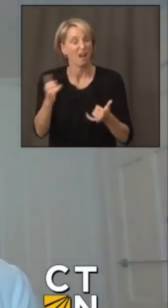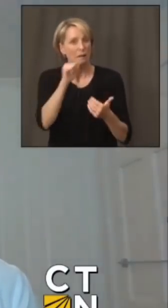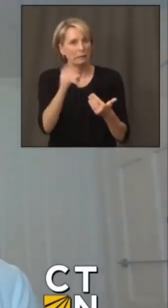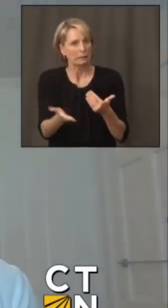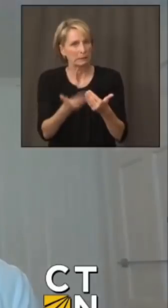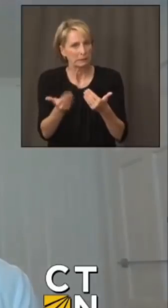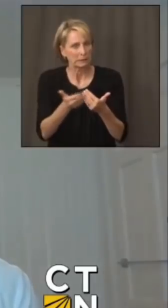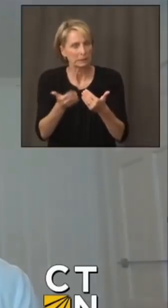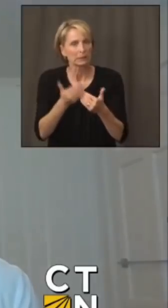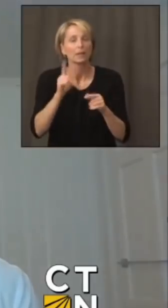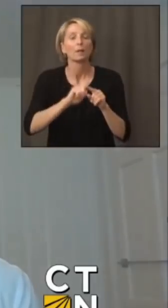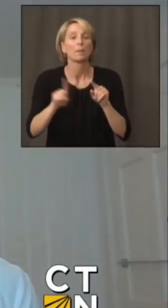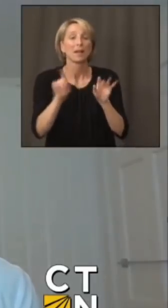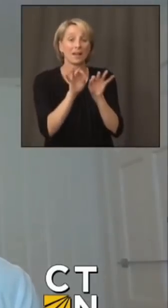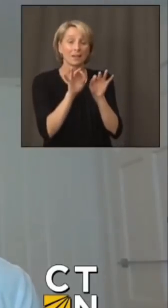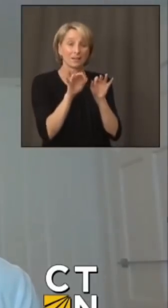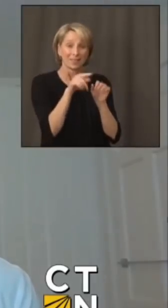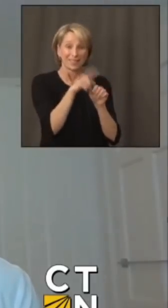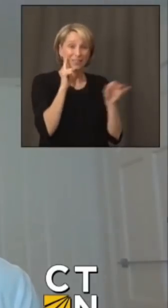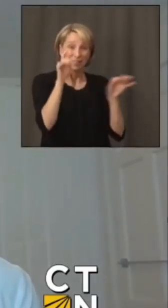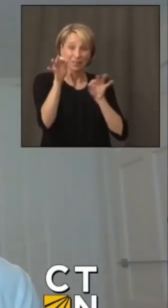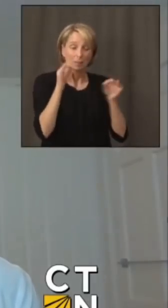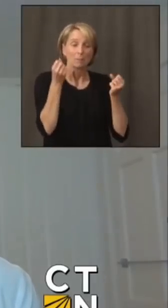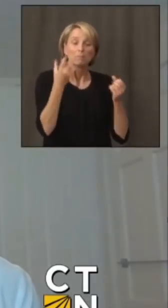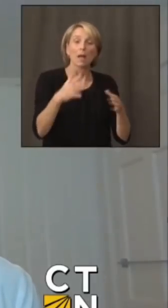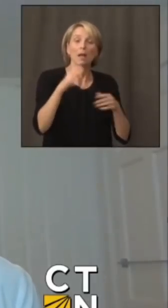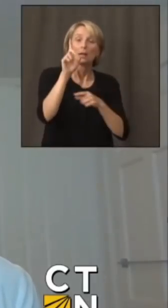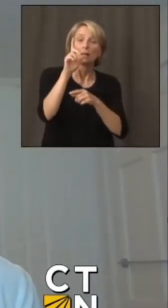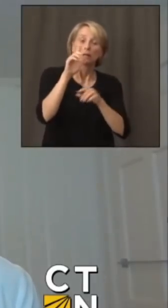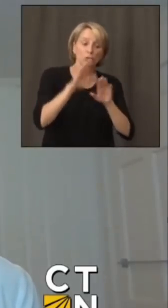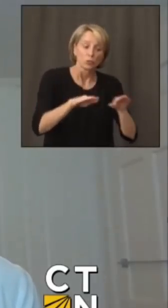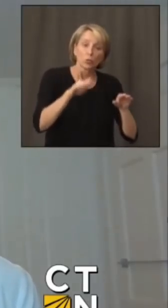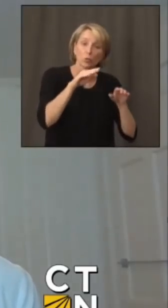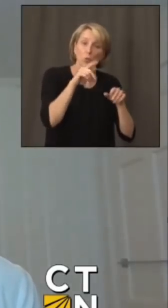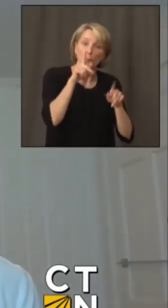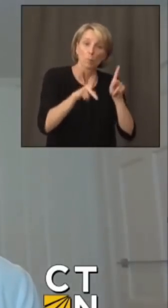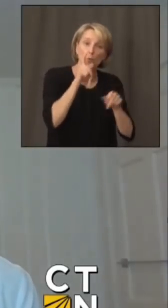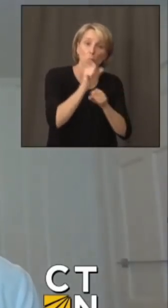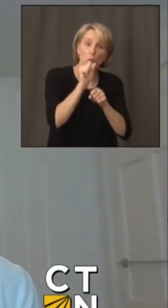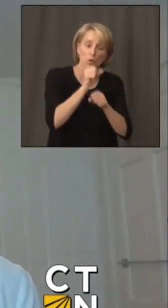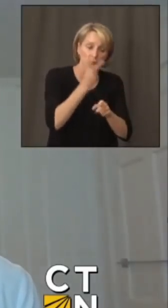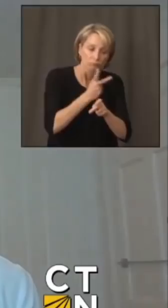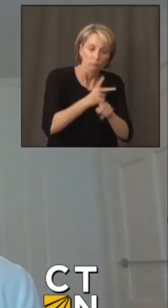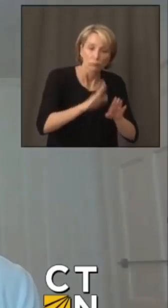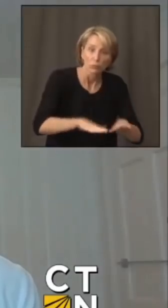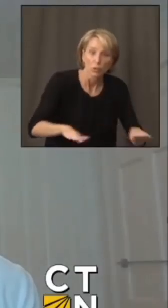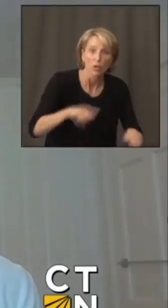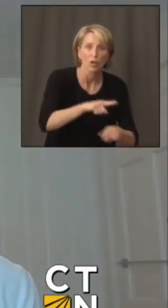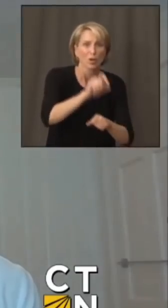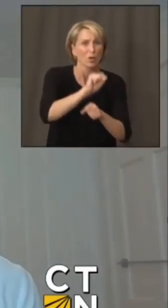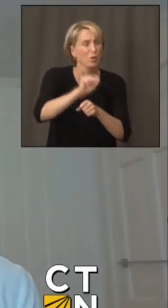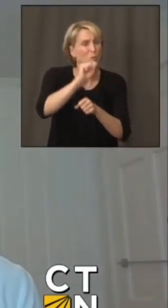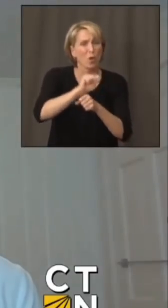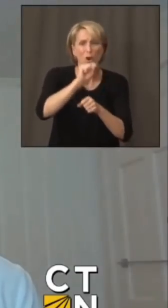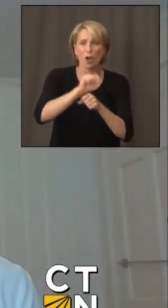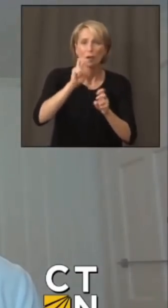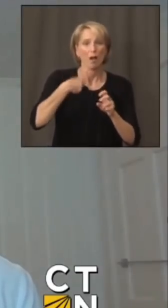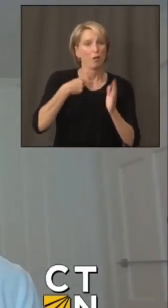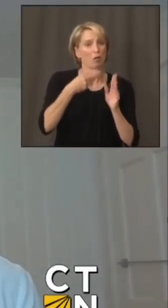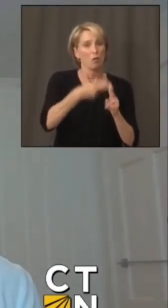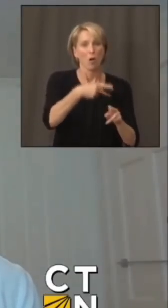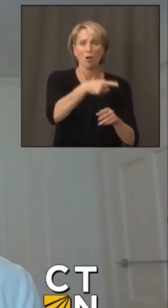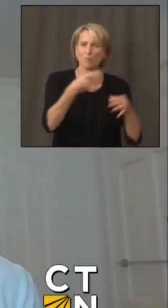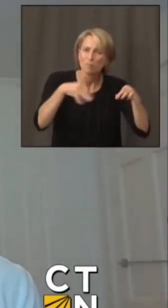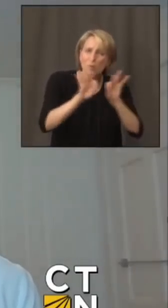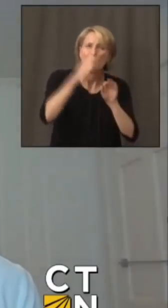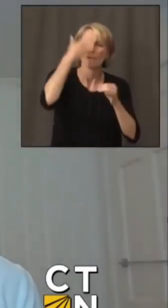care workers, like you said, Governor, have been on the front lines. Between 1,500 and 1,900 programs have